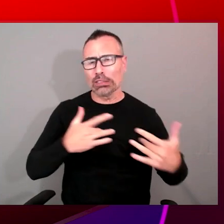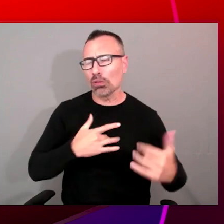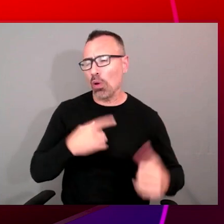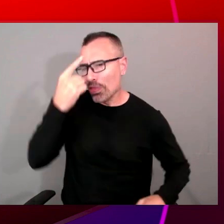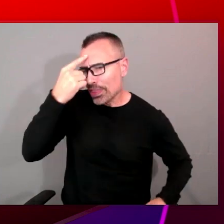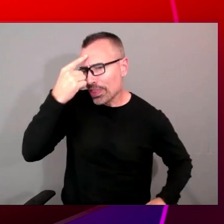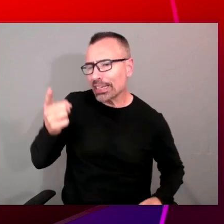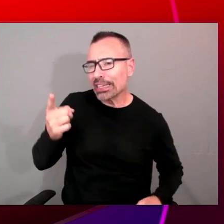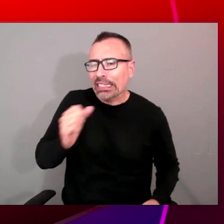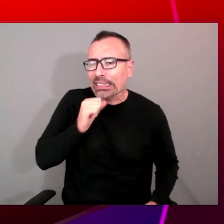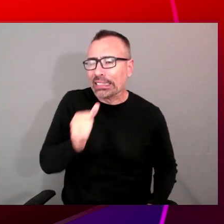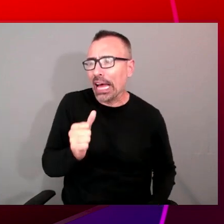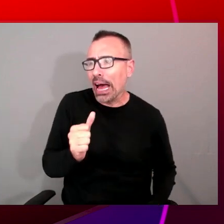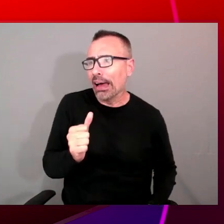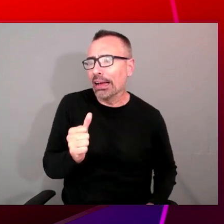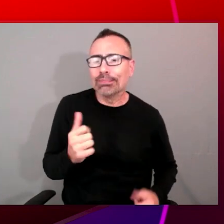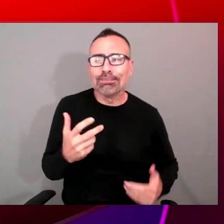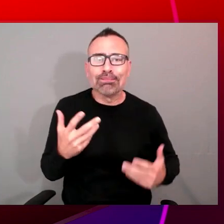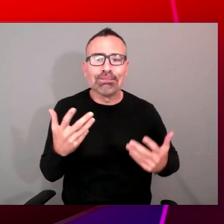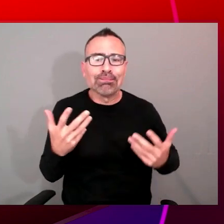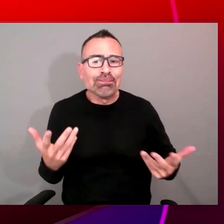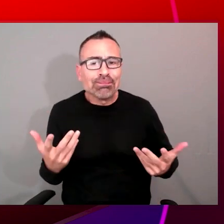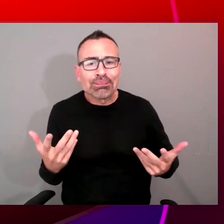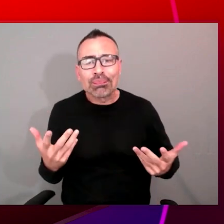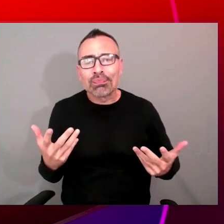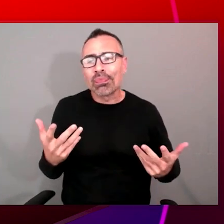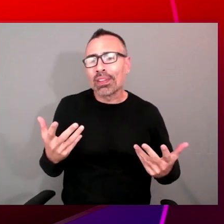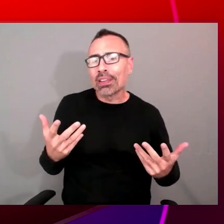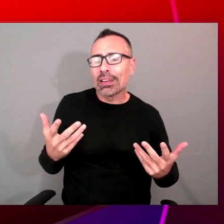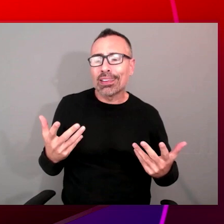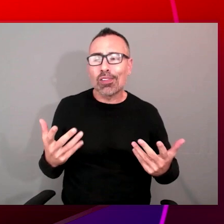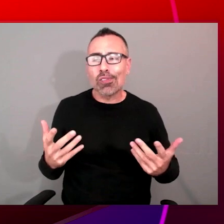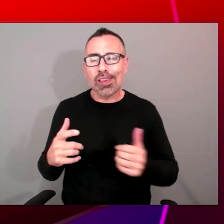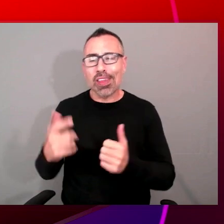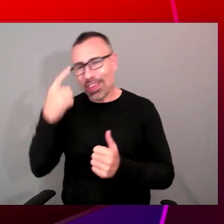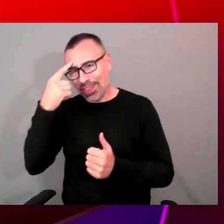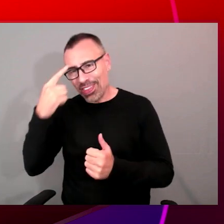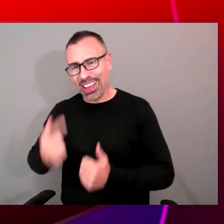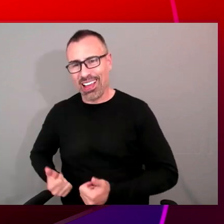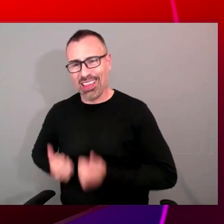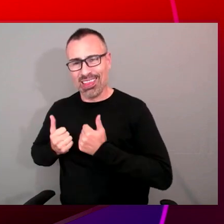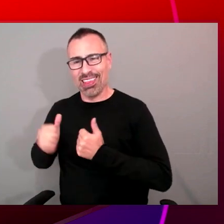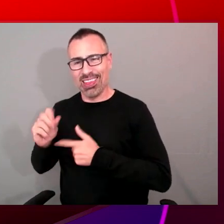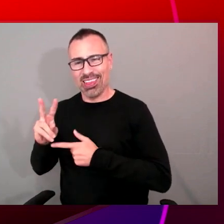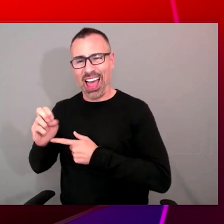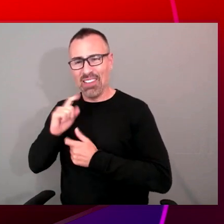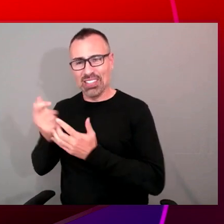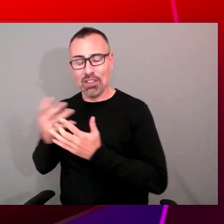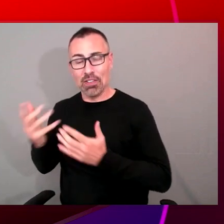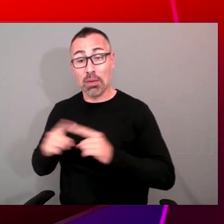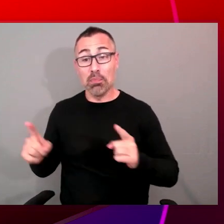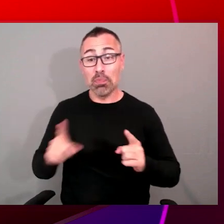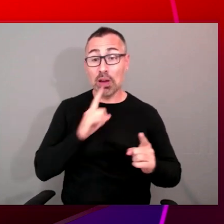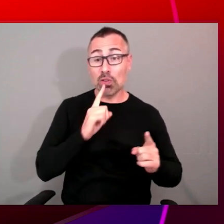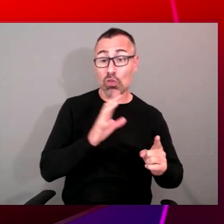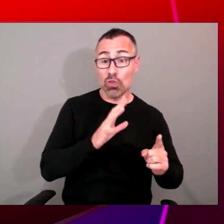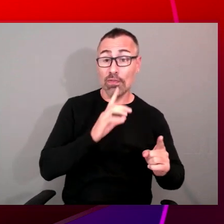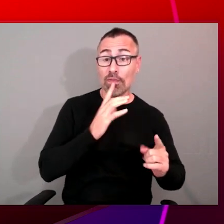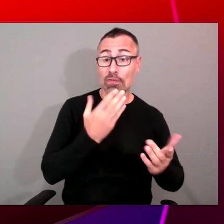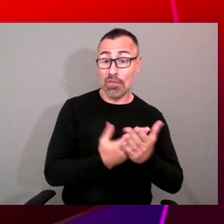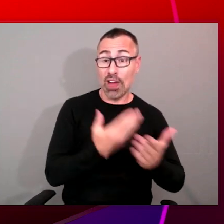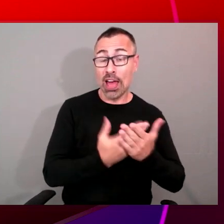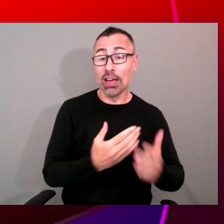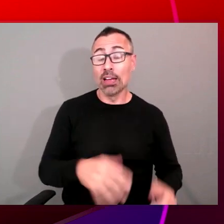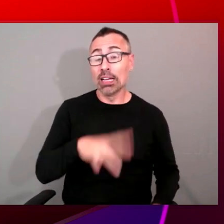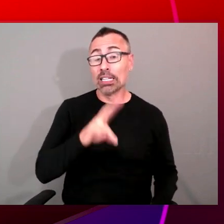it's not that practical is everything. In fact, 71% of our show had some form